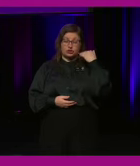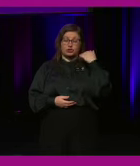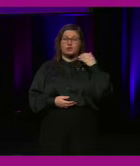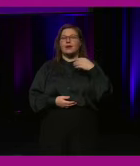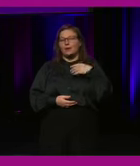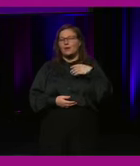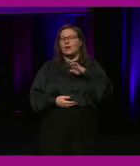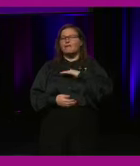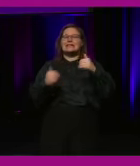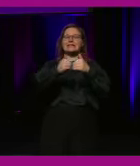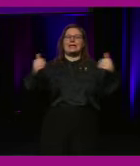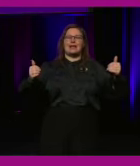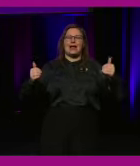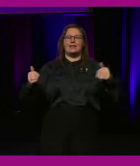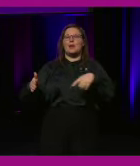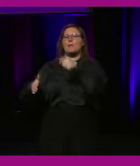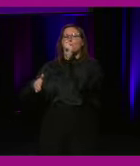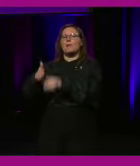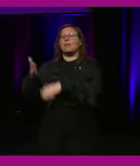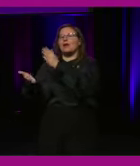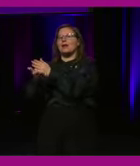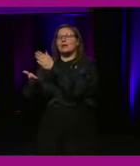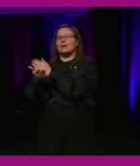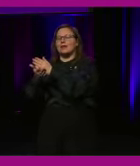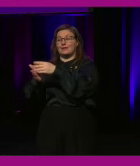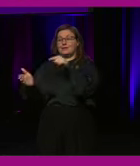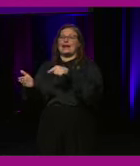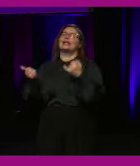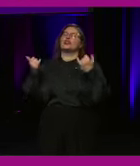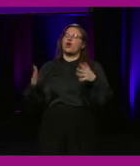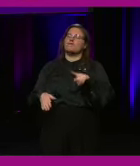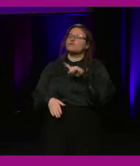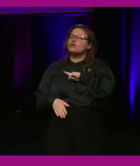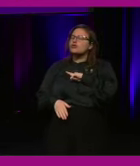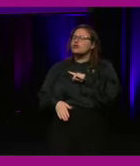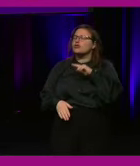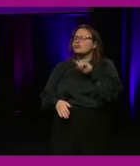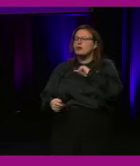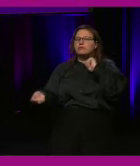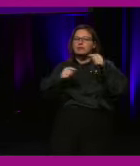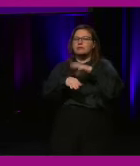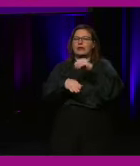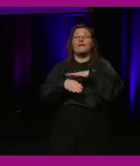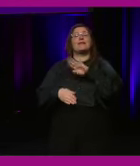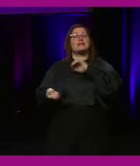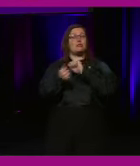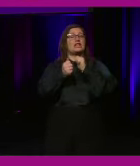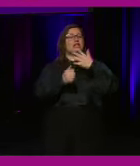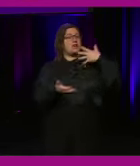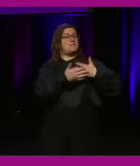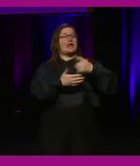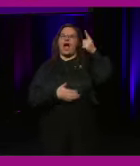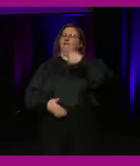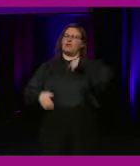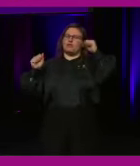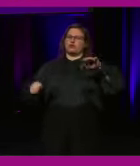difference between citizen rights, and we have that a lot now in Sweden. We have political voices that say, yeah, we must